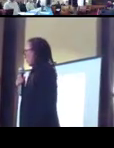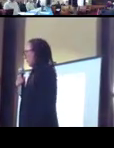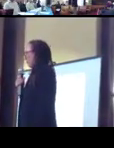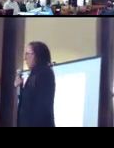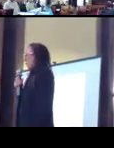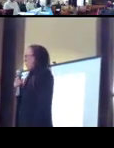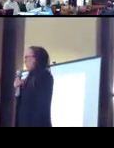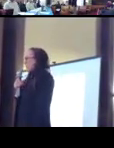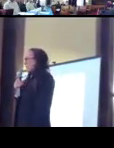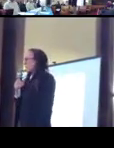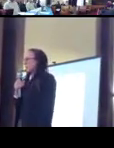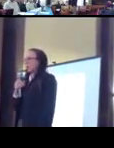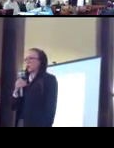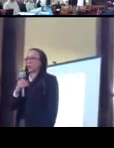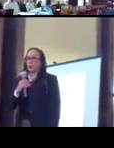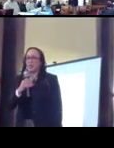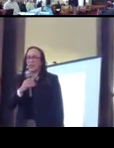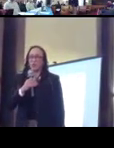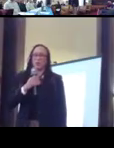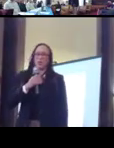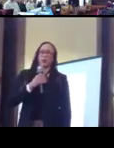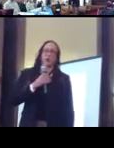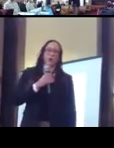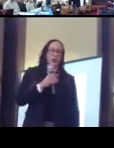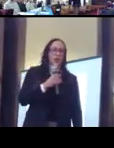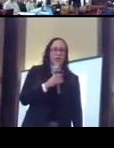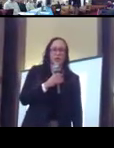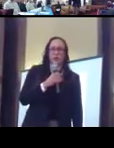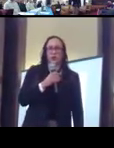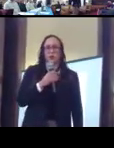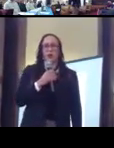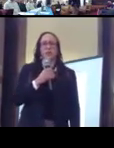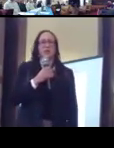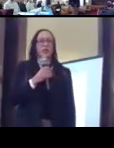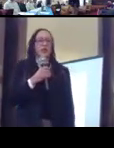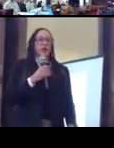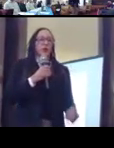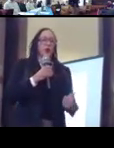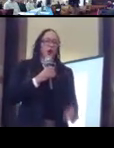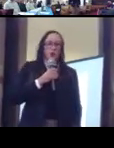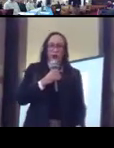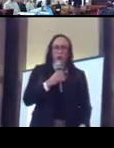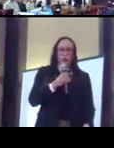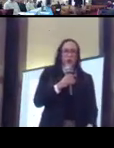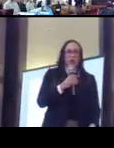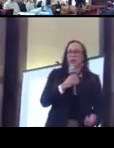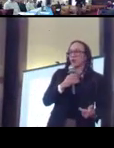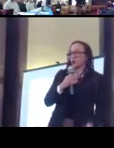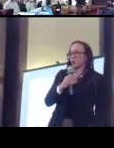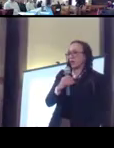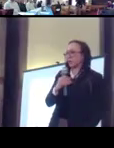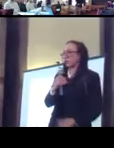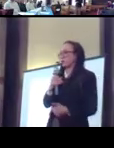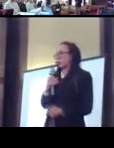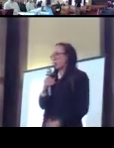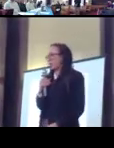forward. And lastly, over 3,000 people were contacted through this process, through on-the-ground door